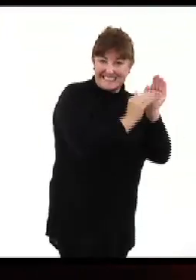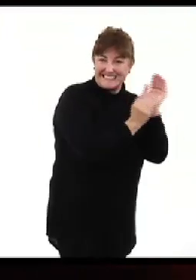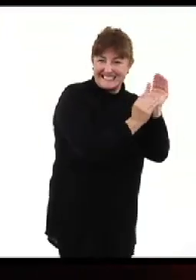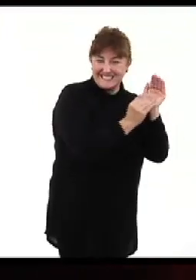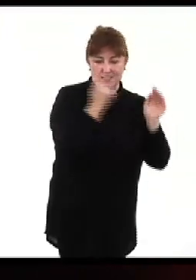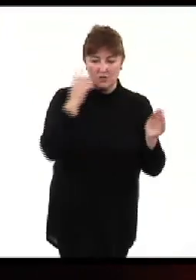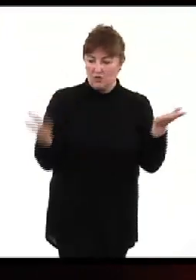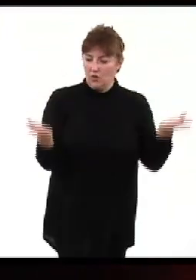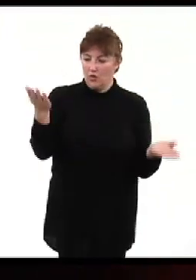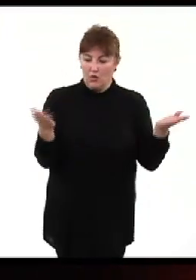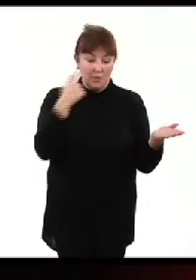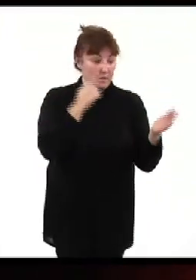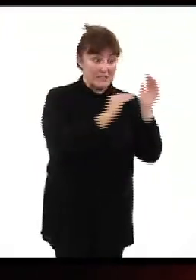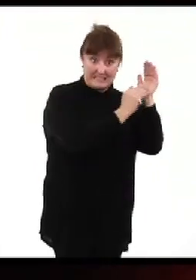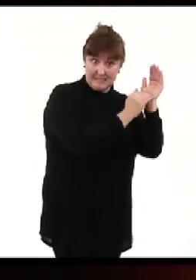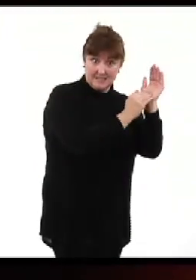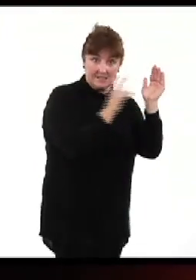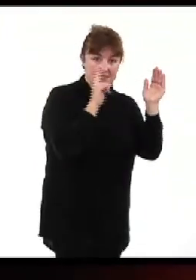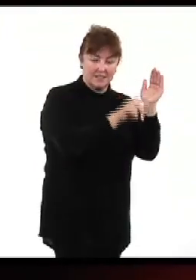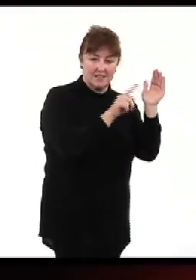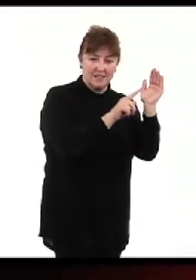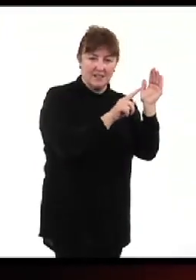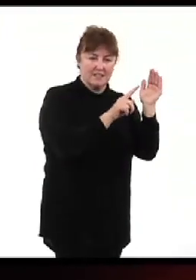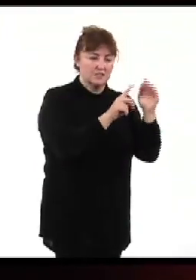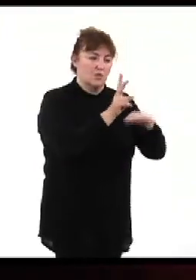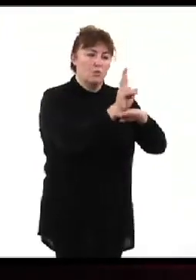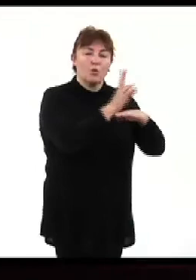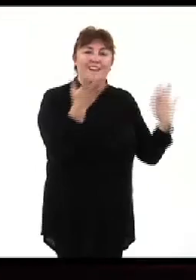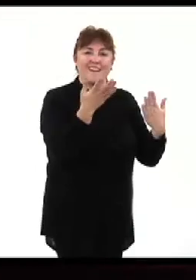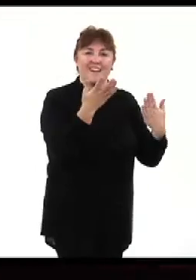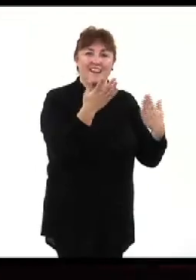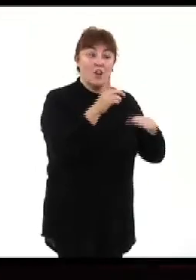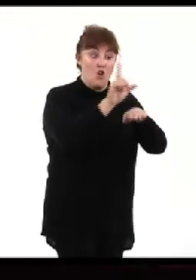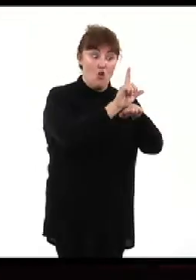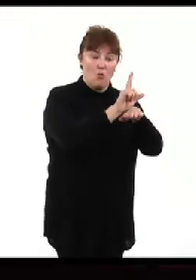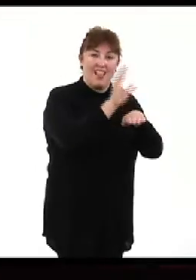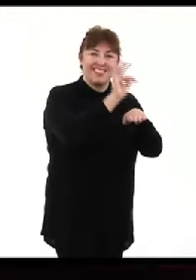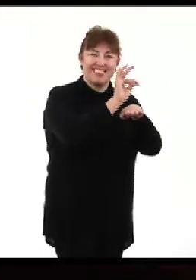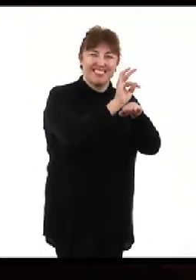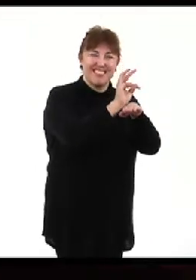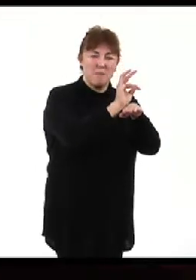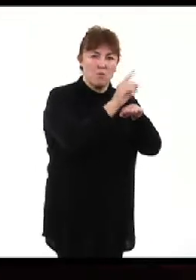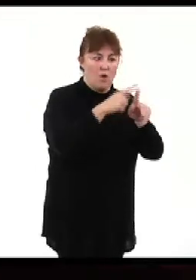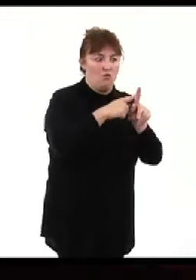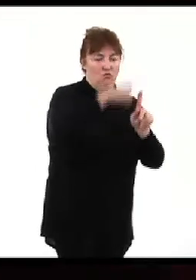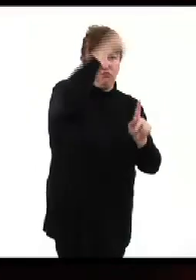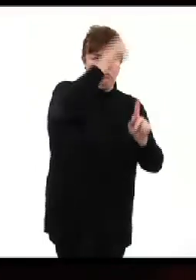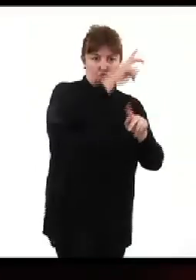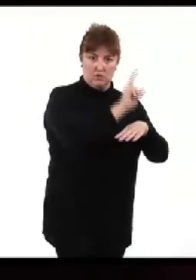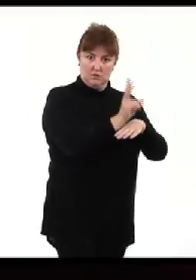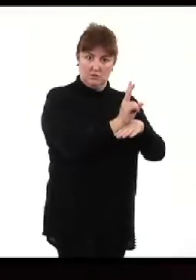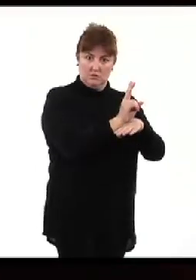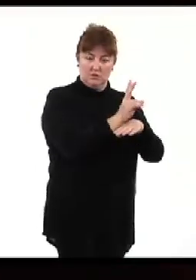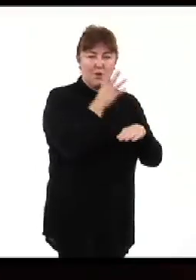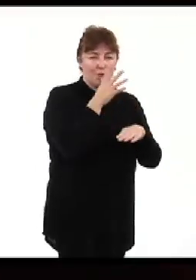classifier hand shapes, you don't have to be that specific. They don't engage that region. So for semantic processing, we see, at least